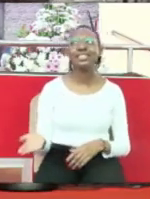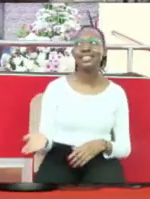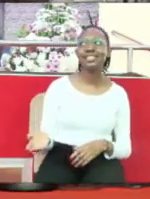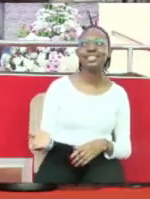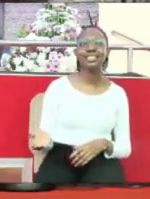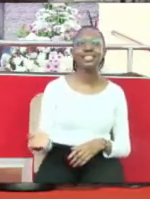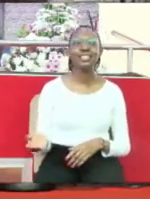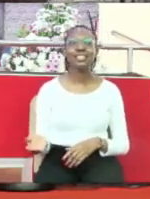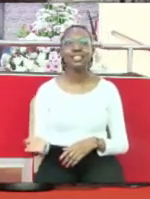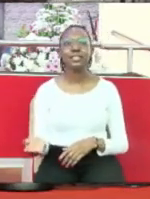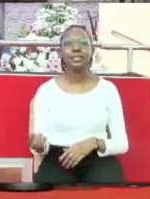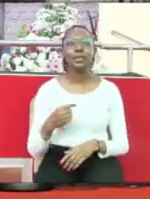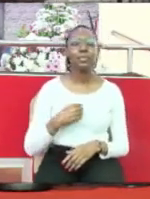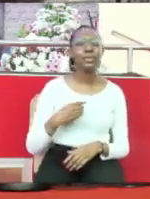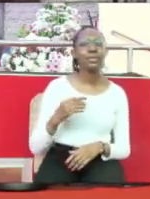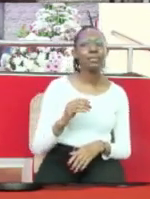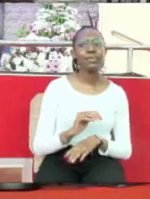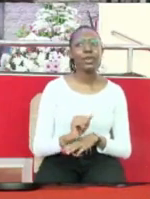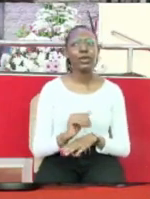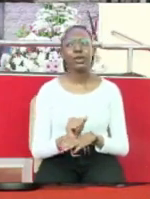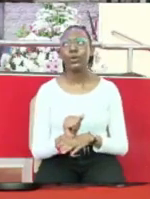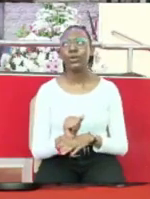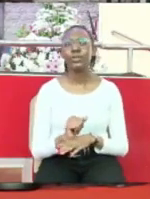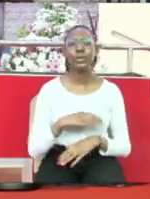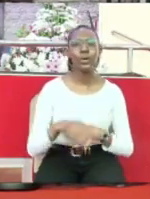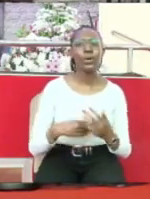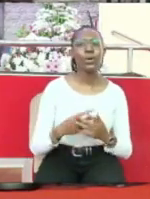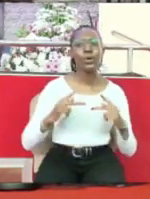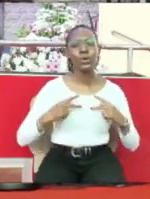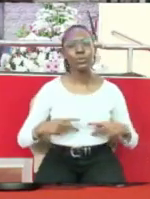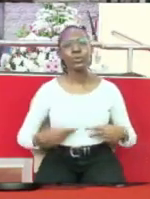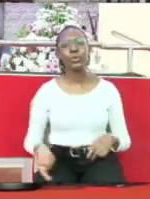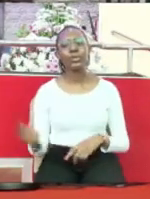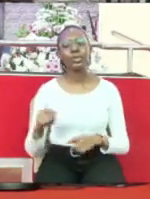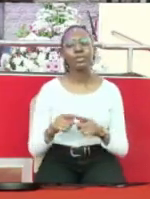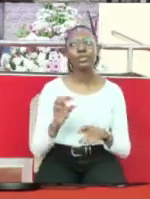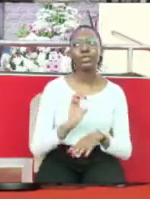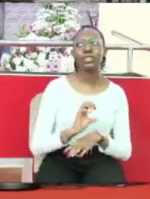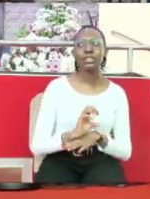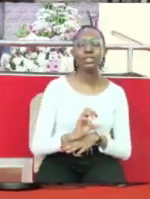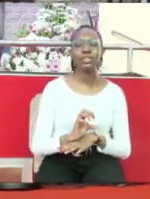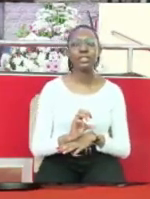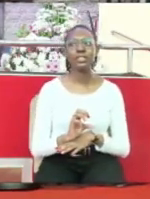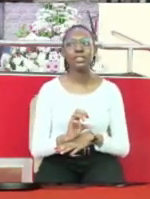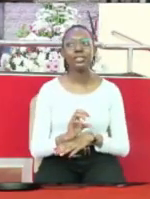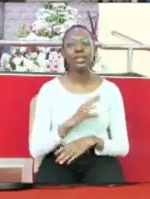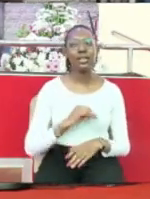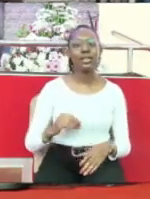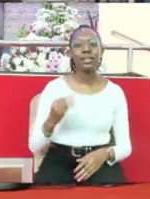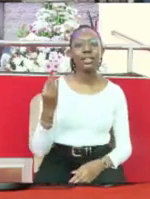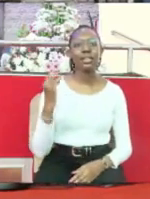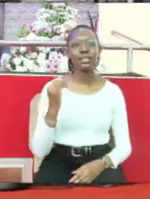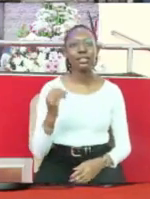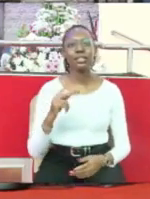And I called anybody who had come here. Na nikamuita kila mtu ambaye angekuja hapa. And 30 of them, na watu